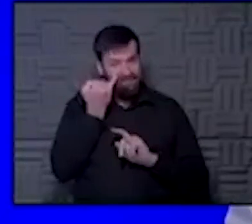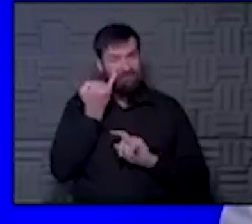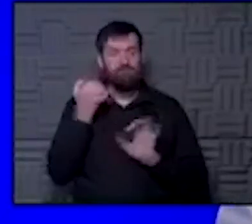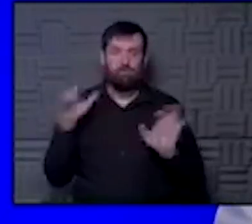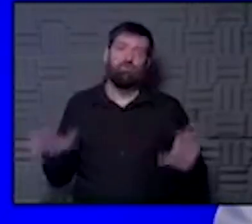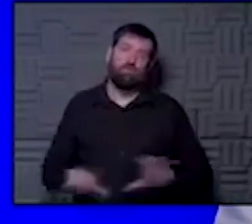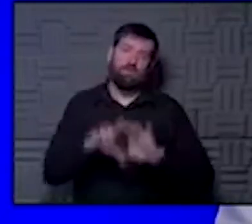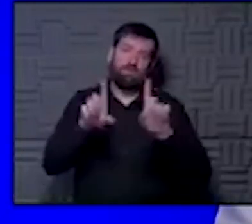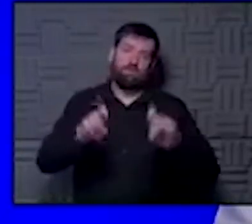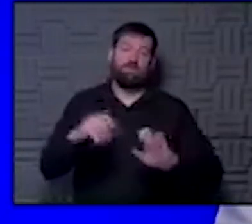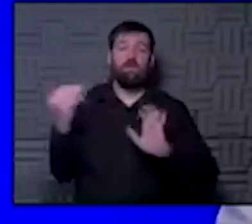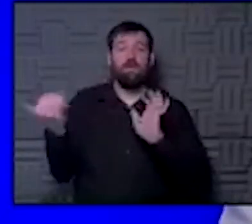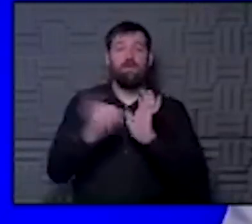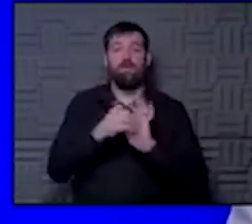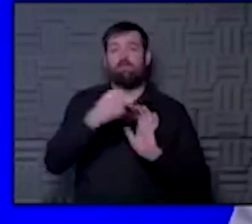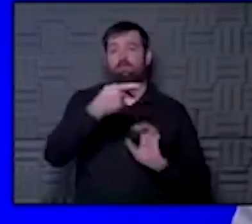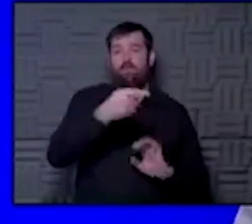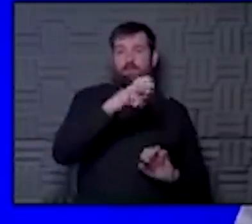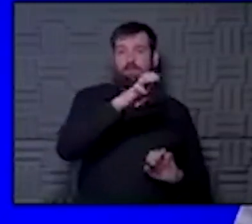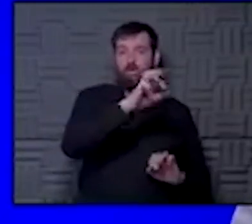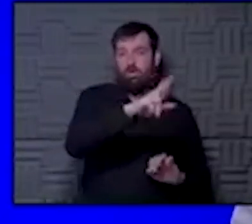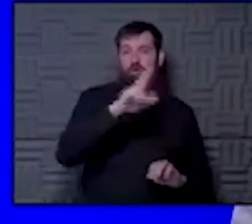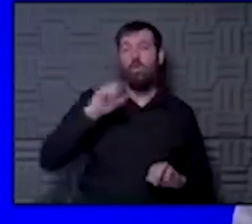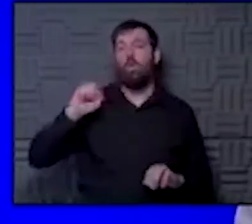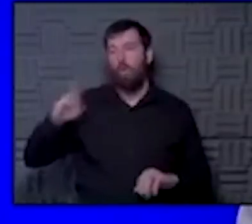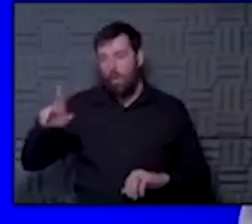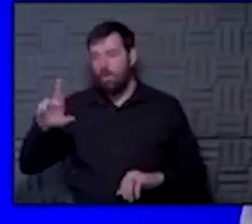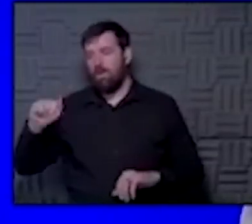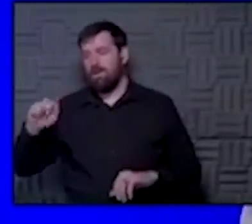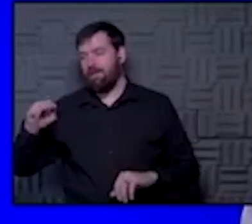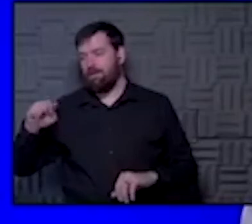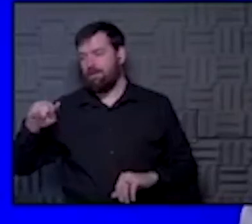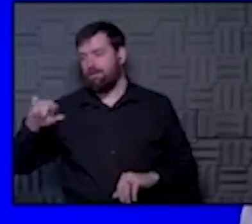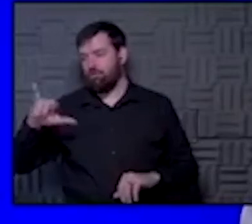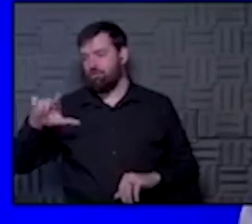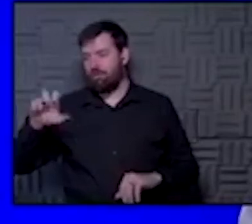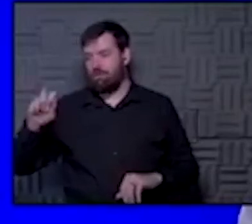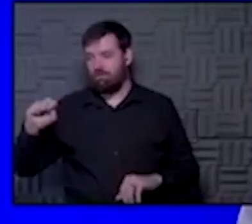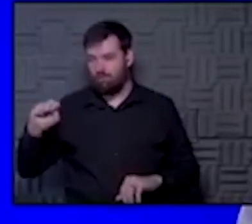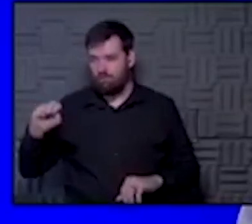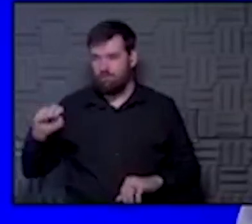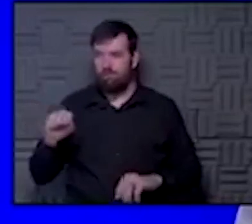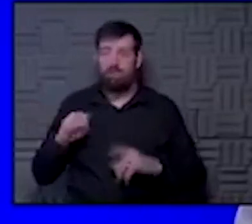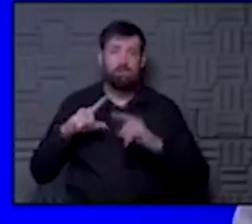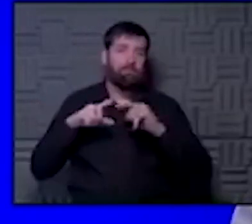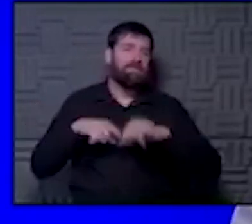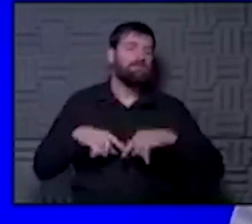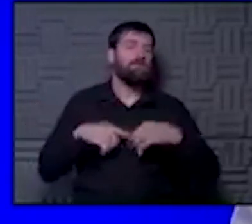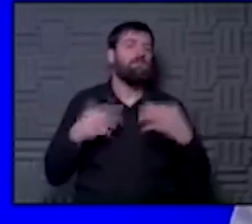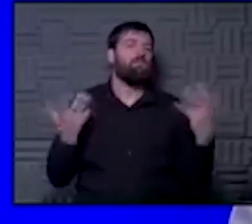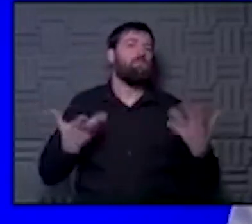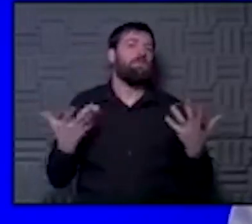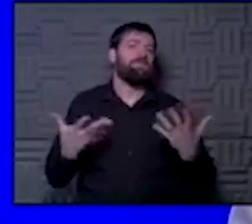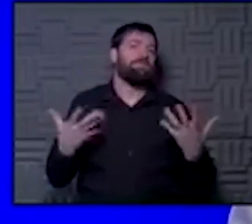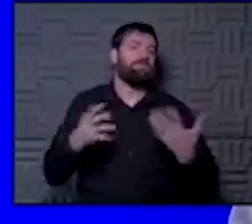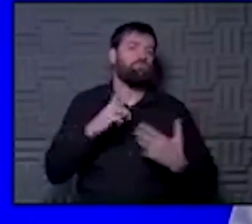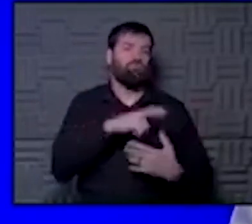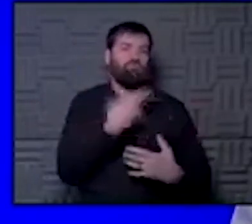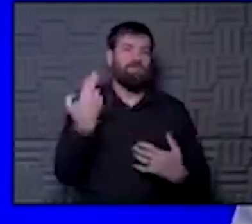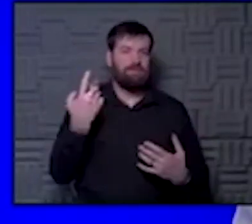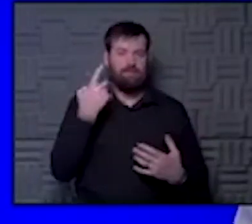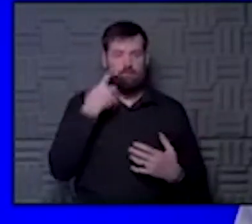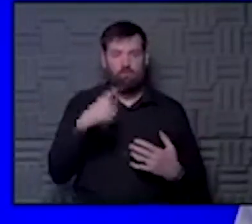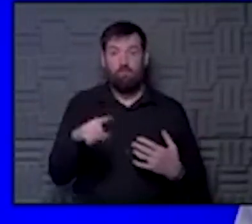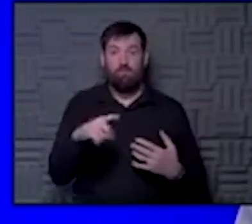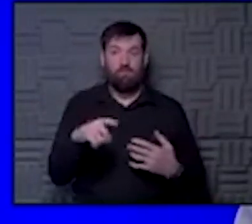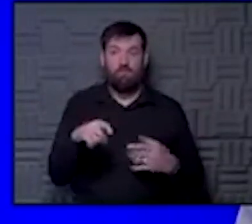testing. Again, PCR or antigen testing. And so they are basing it off of what is the risk for one